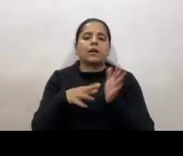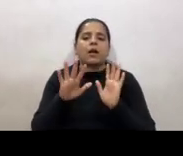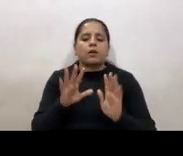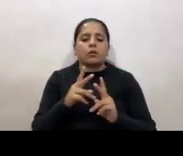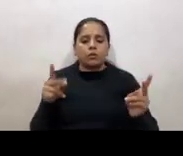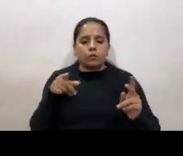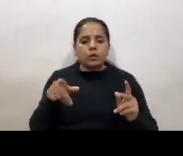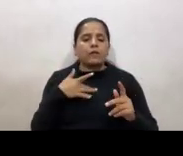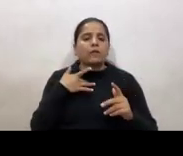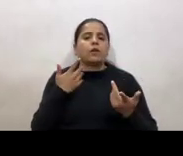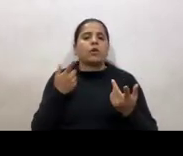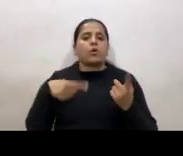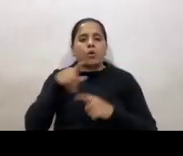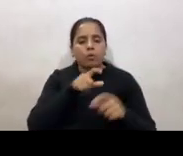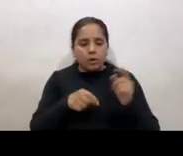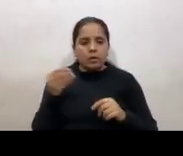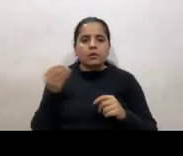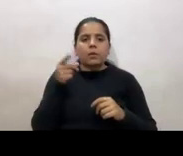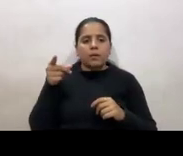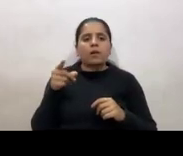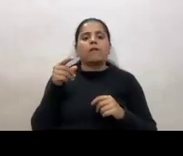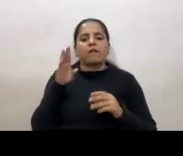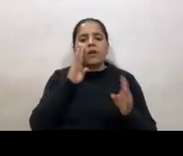isn't difficult at all, is one of the comments on Facebook.